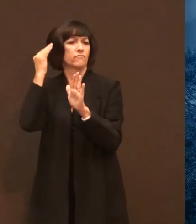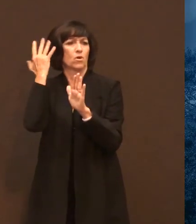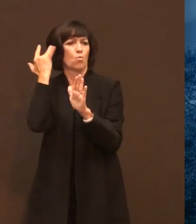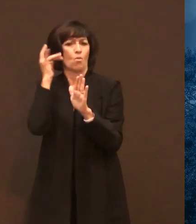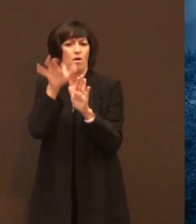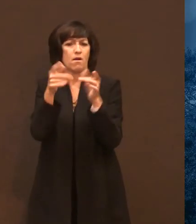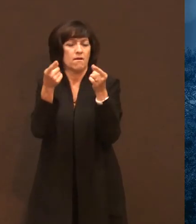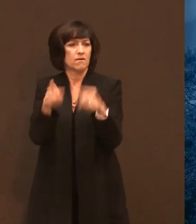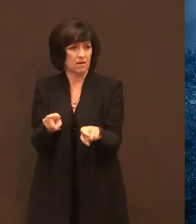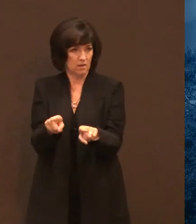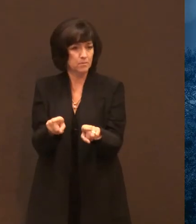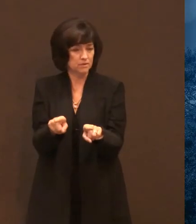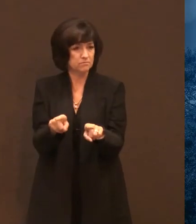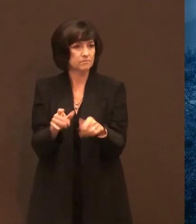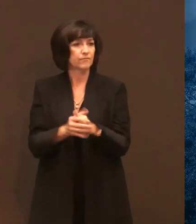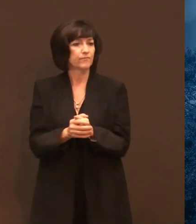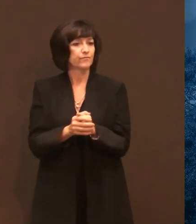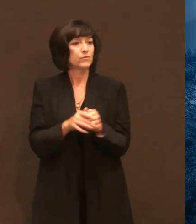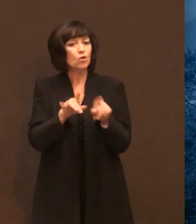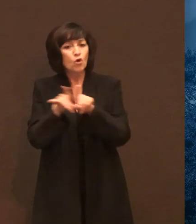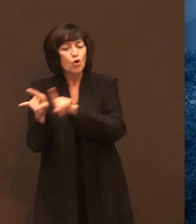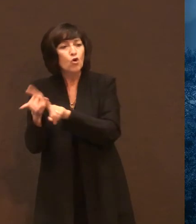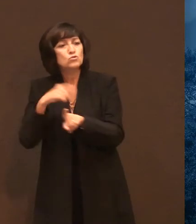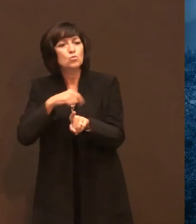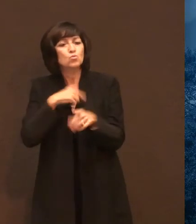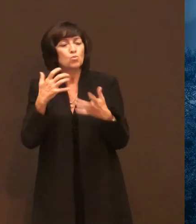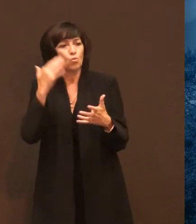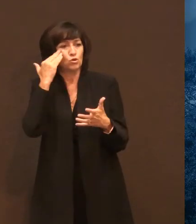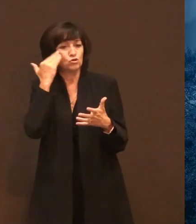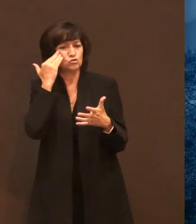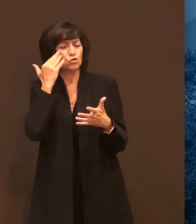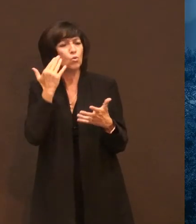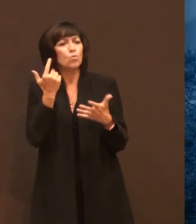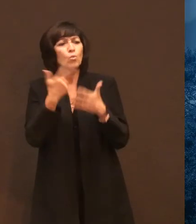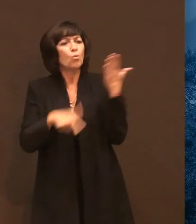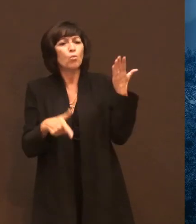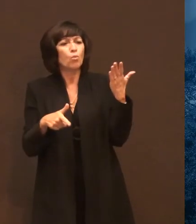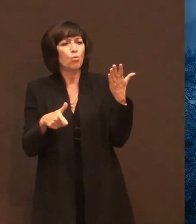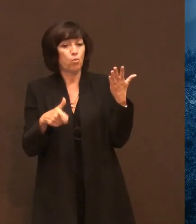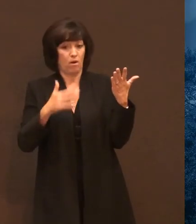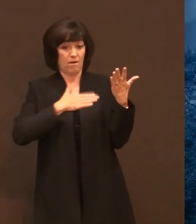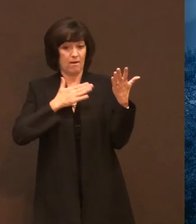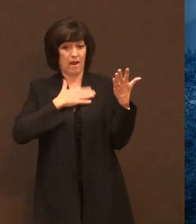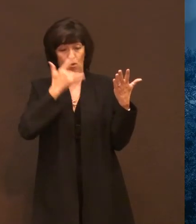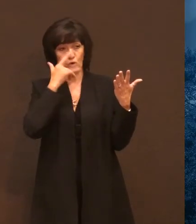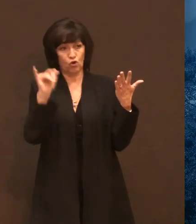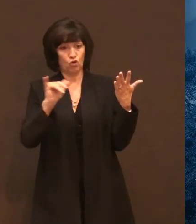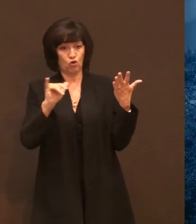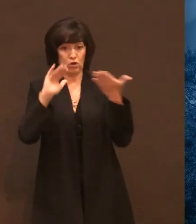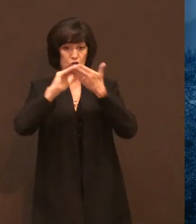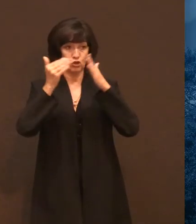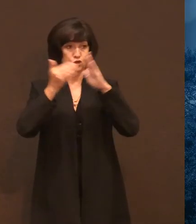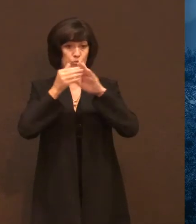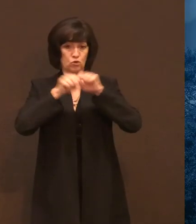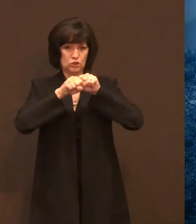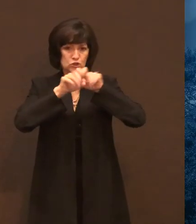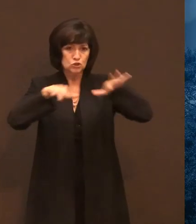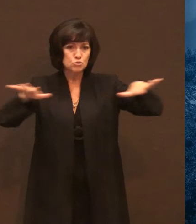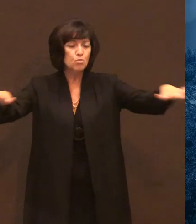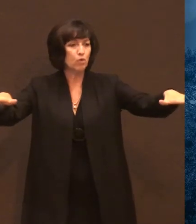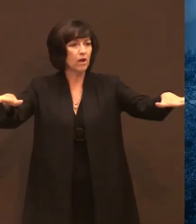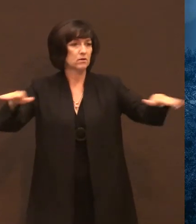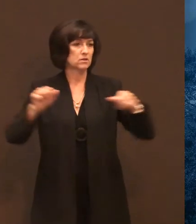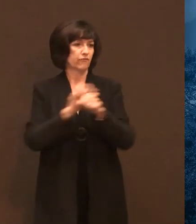what is the amount of community spread of COVID-19 here in Delaware. It's not going to be based on fear,